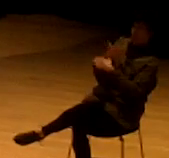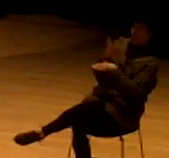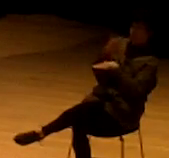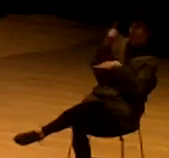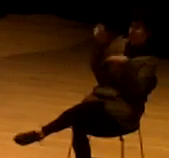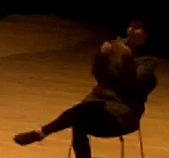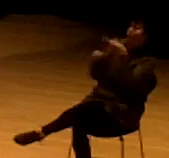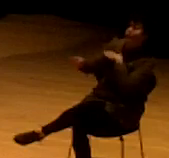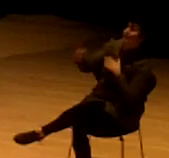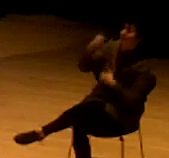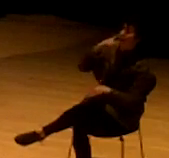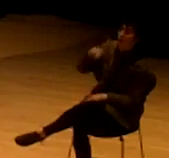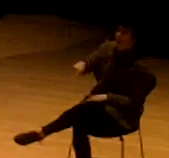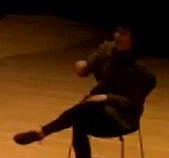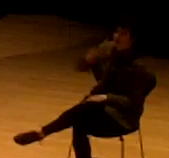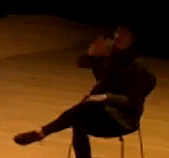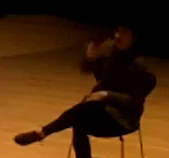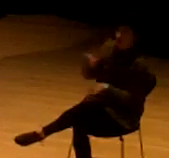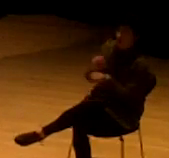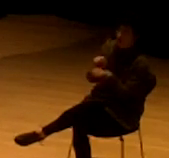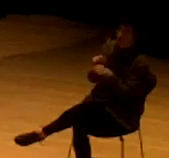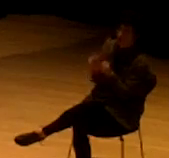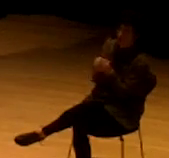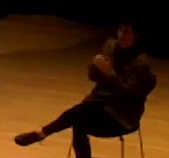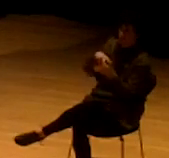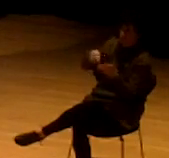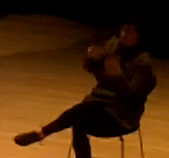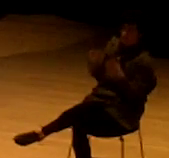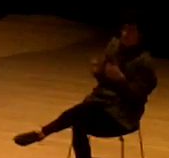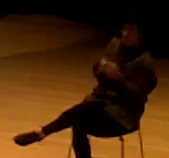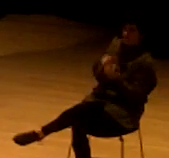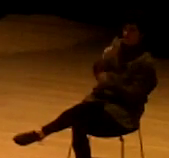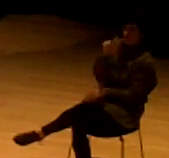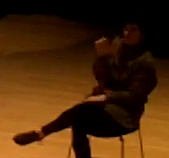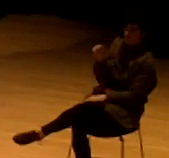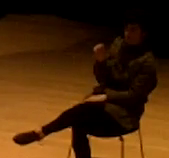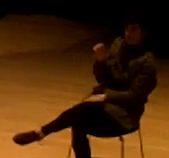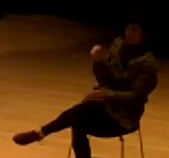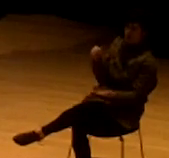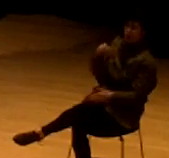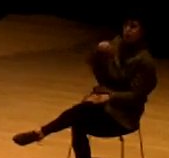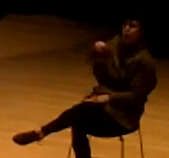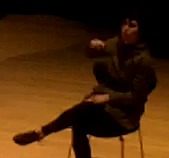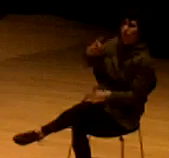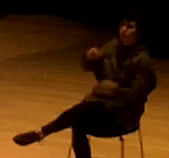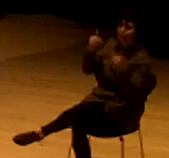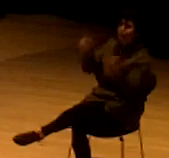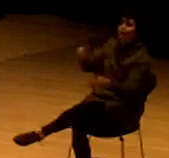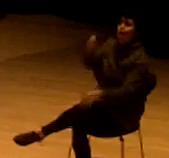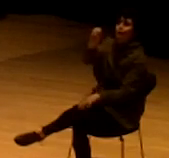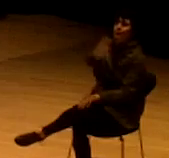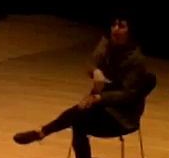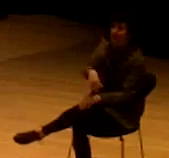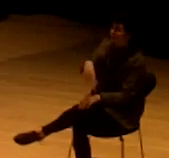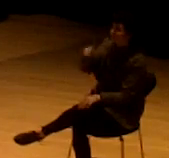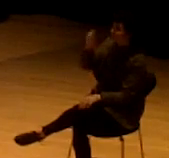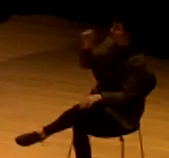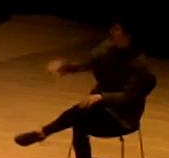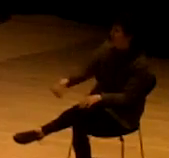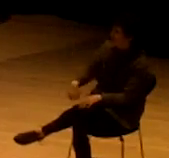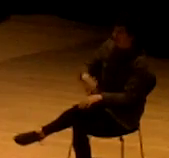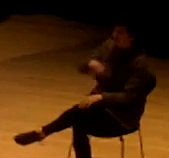for anybody, and certainly for you, and you just seem to say, yeah, do this, do that, do this, do that. Were you making it up as you went